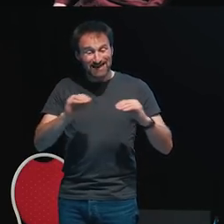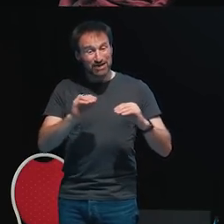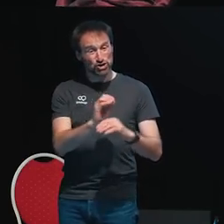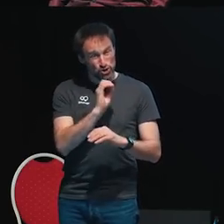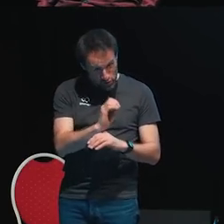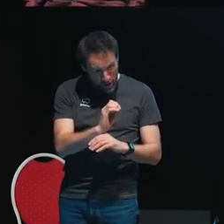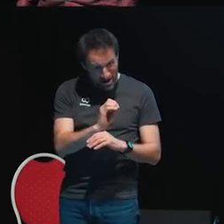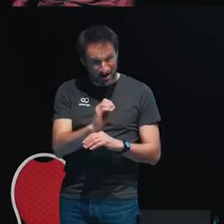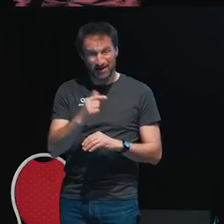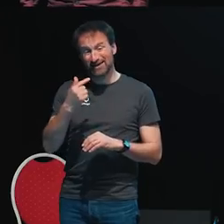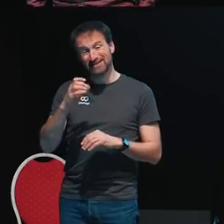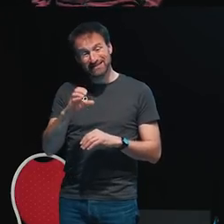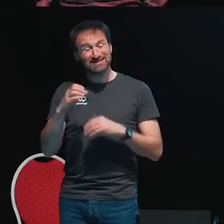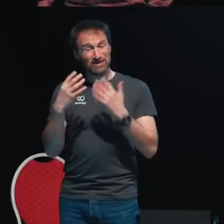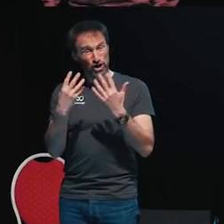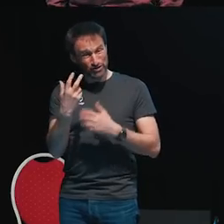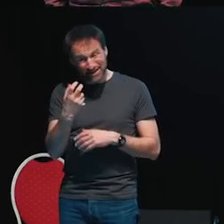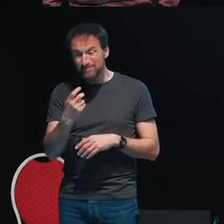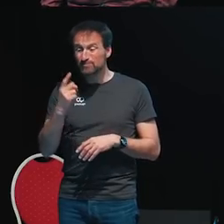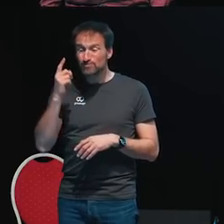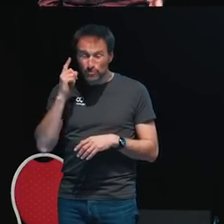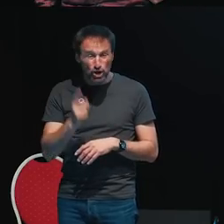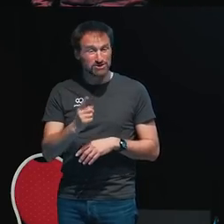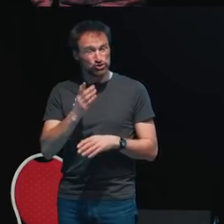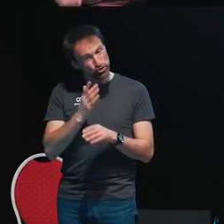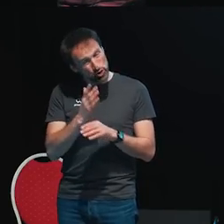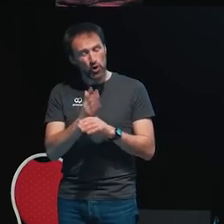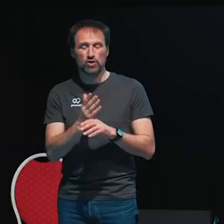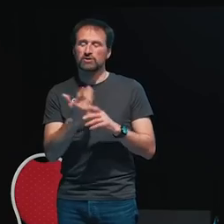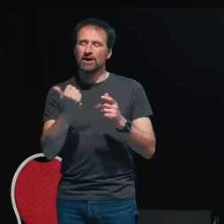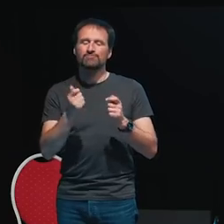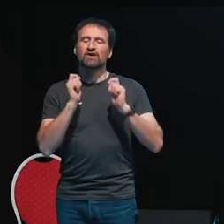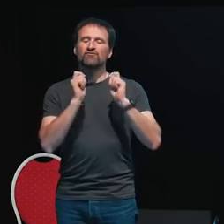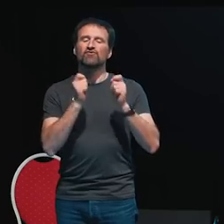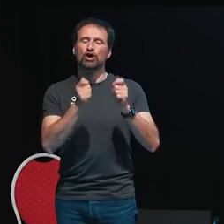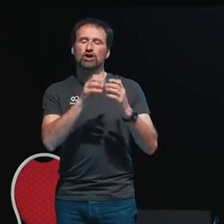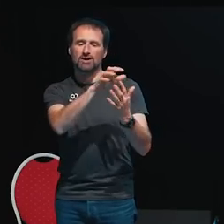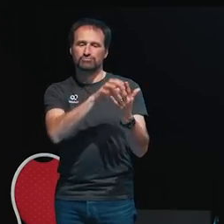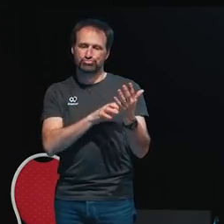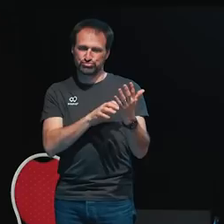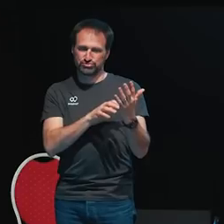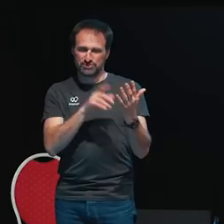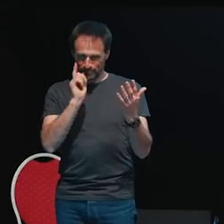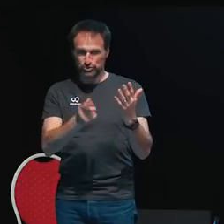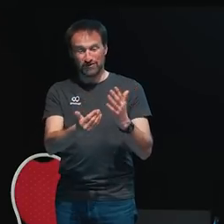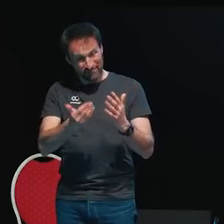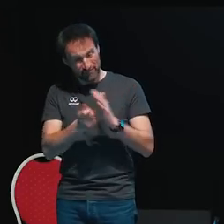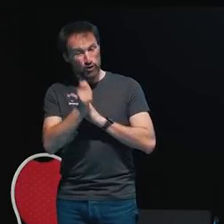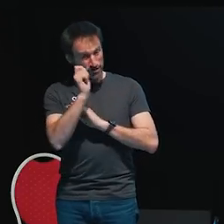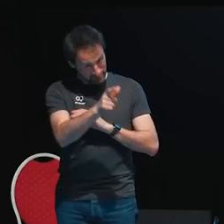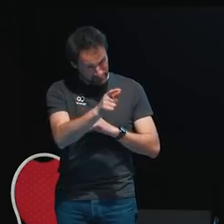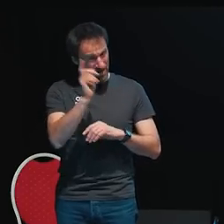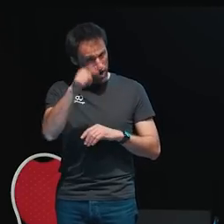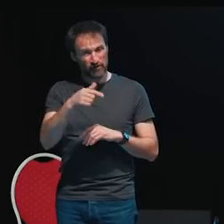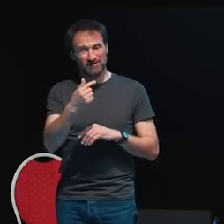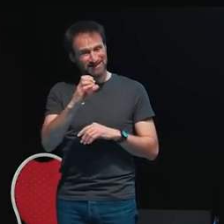TC39 has to have had a look at your proposal. So you have to present your proposal in front of TC39, and then the